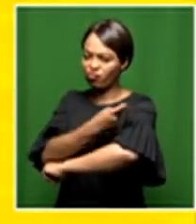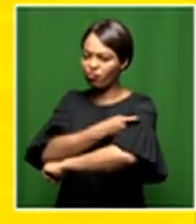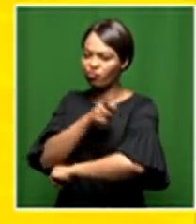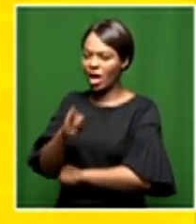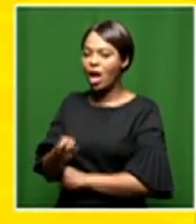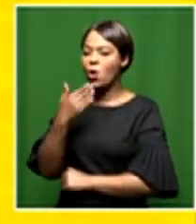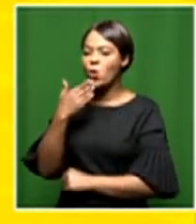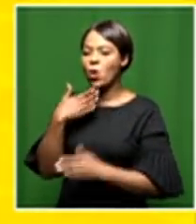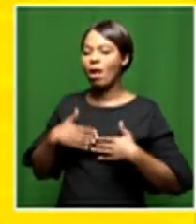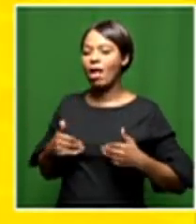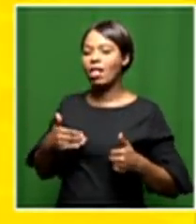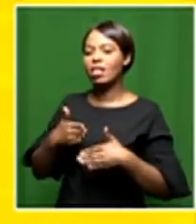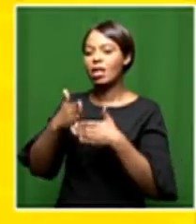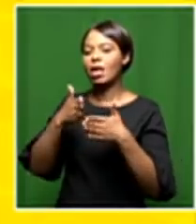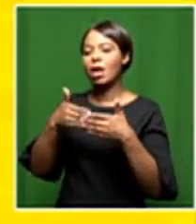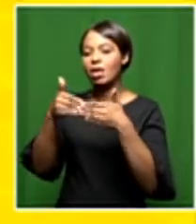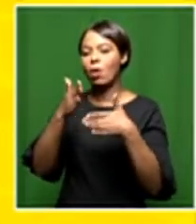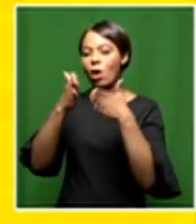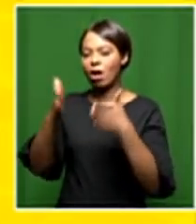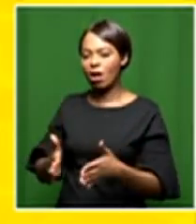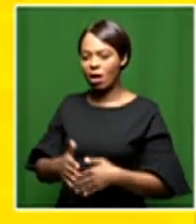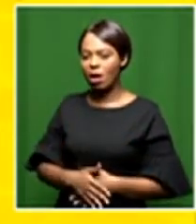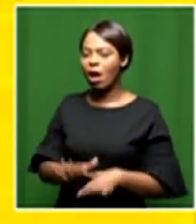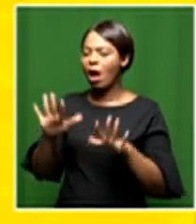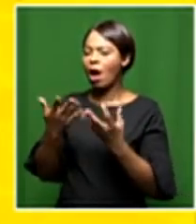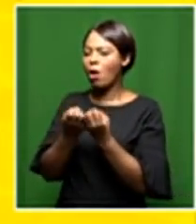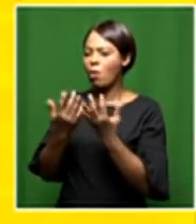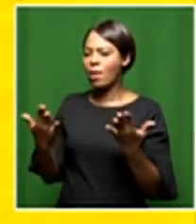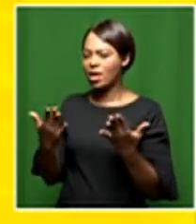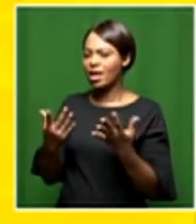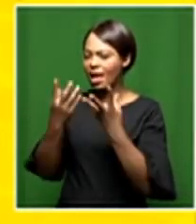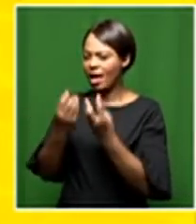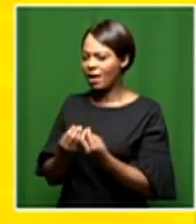the health department. How many do you have in Zimbabwe?